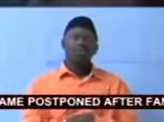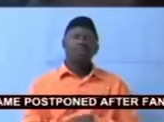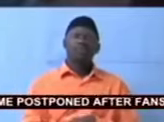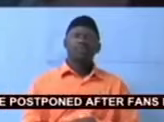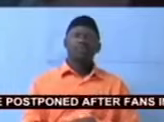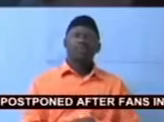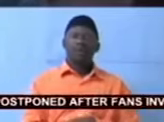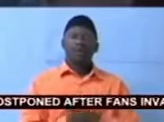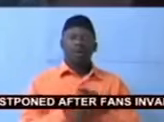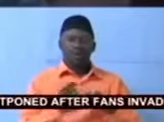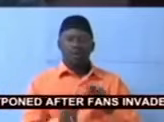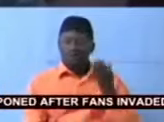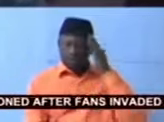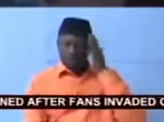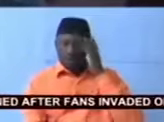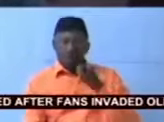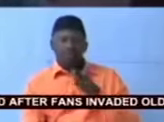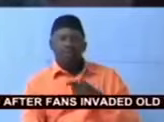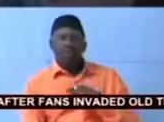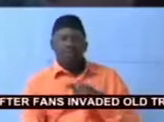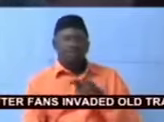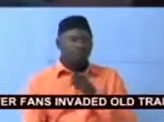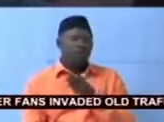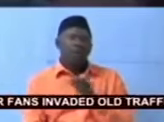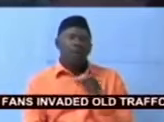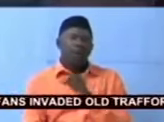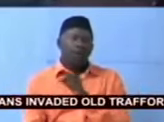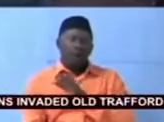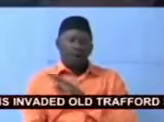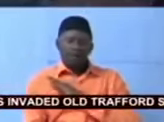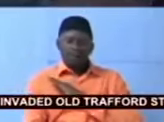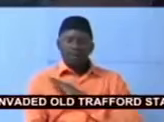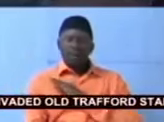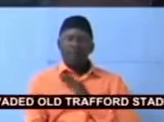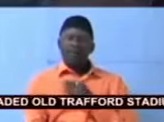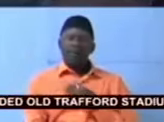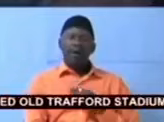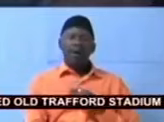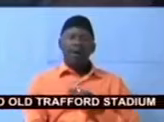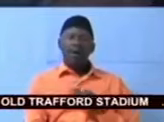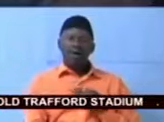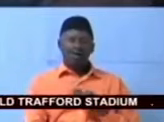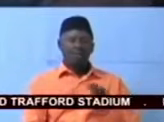Considering the fact that he was also facing some other counts.